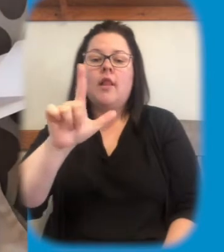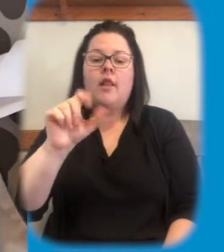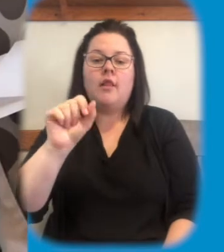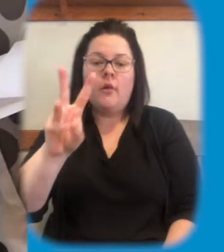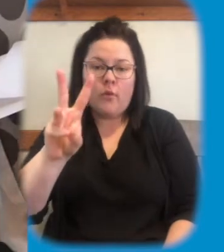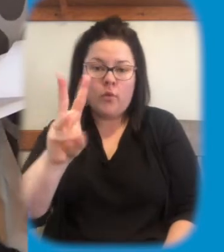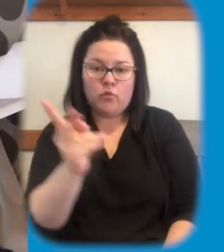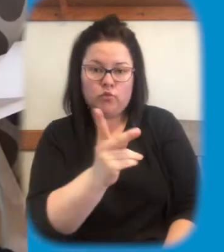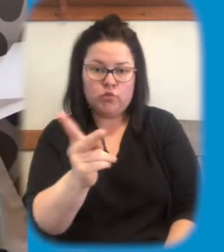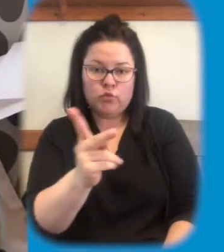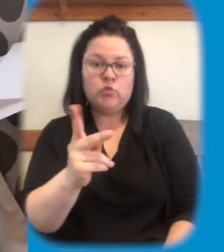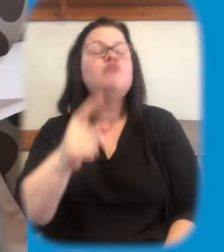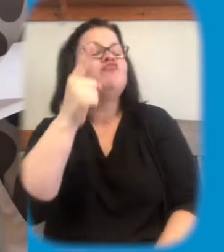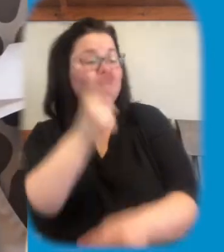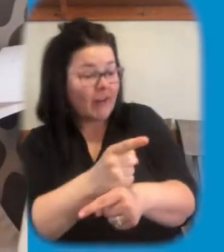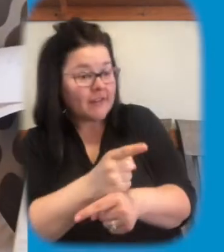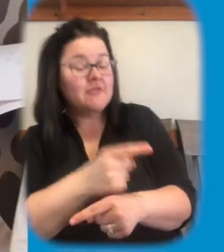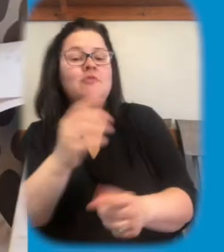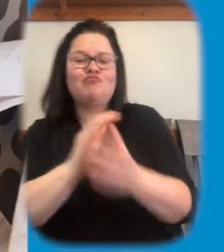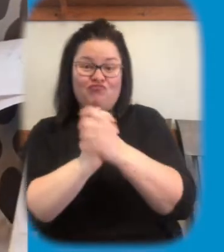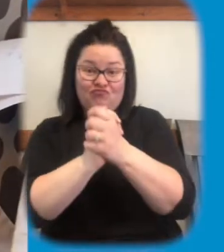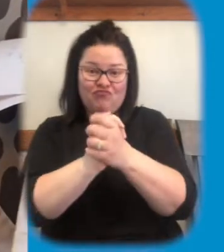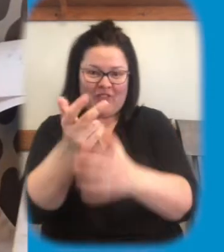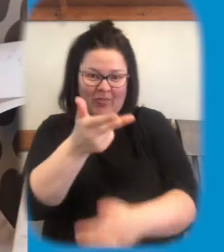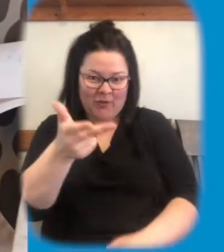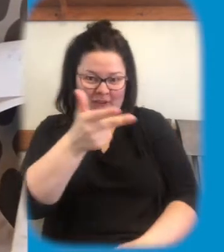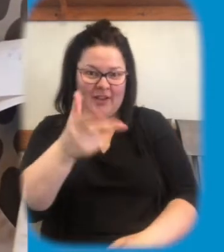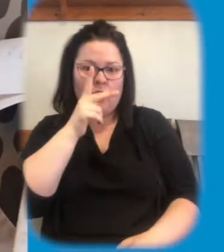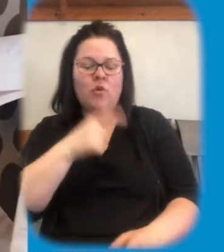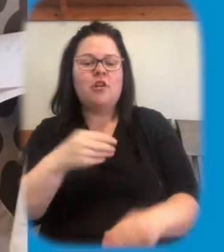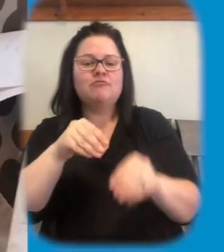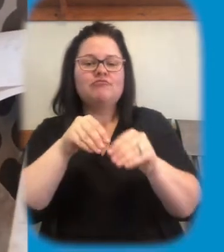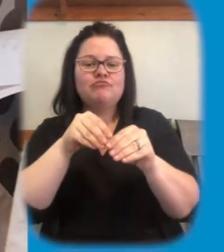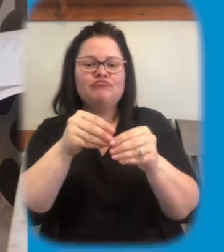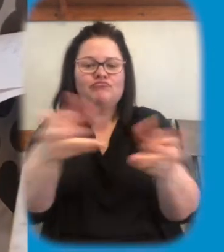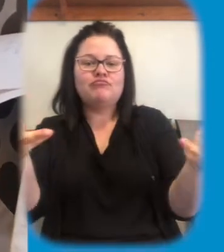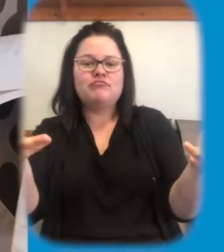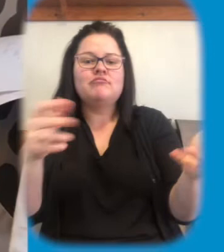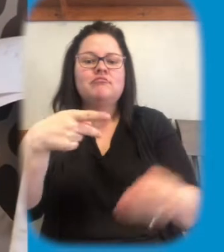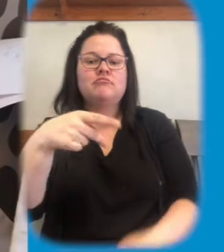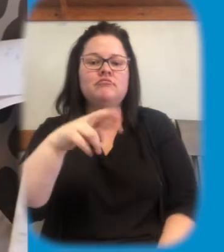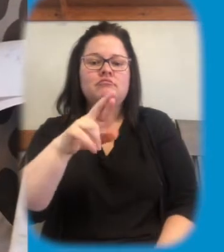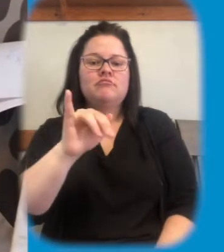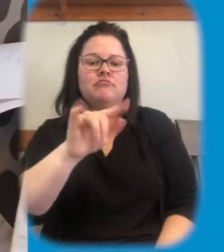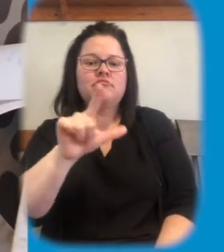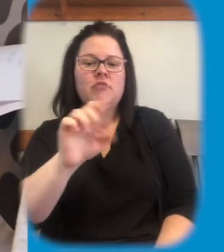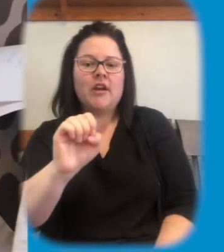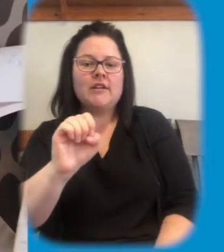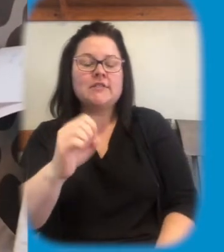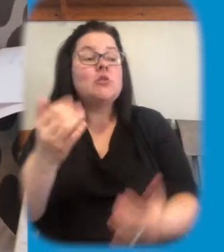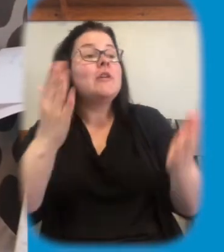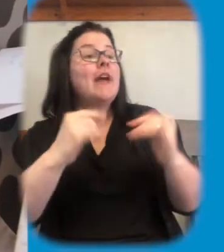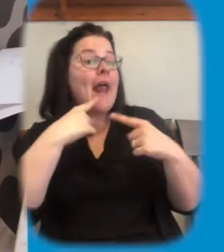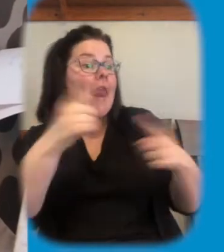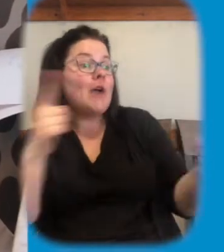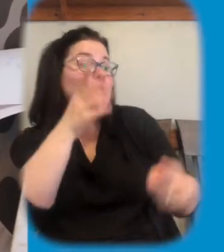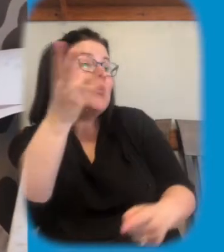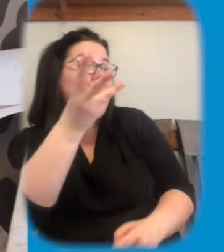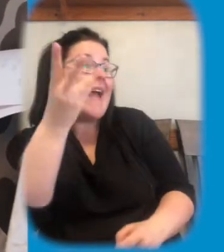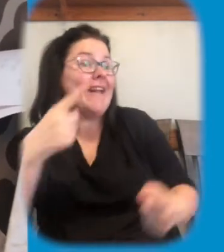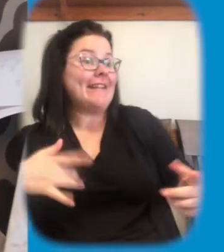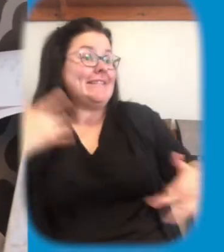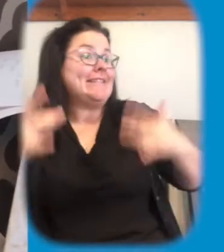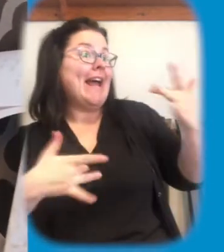those science prizes out. And there's another very special announcement. Something exciting is happening on